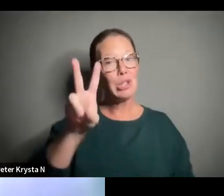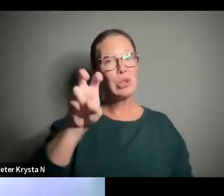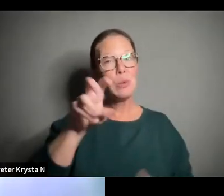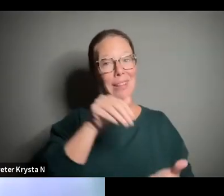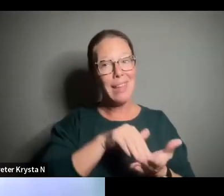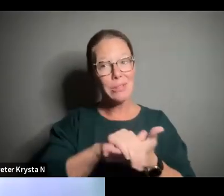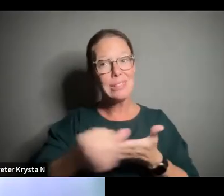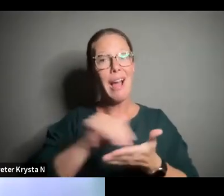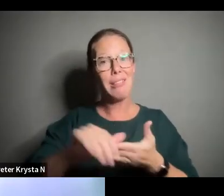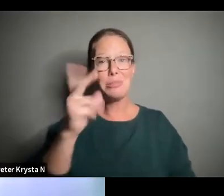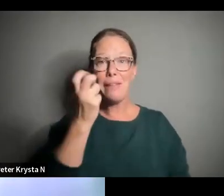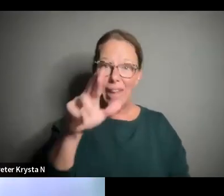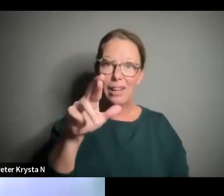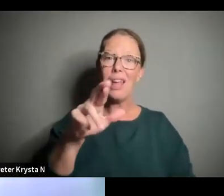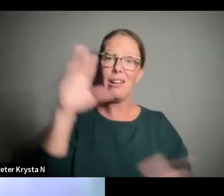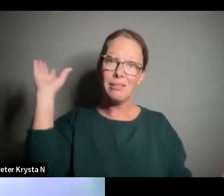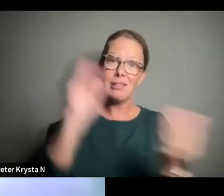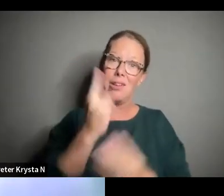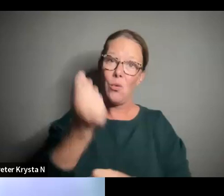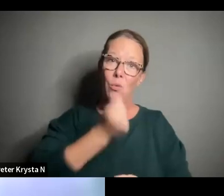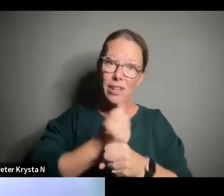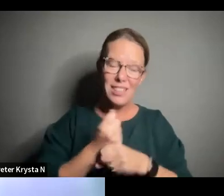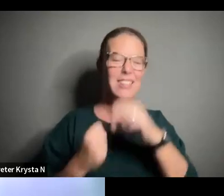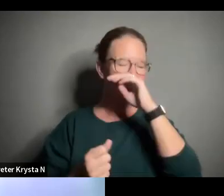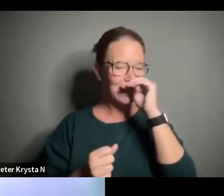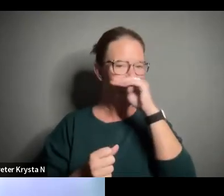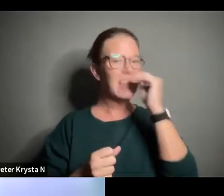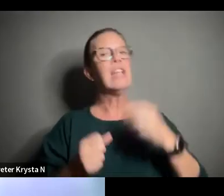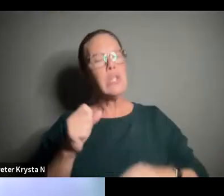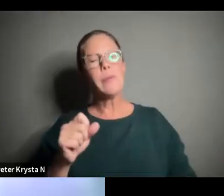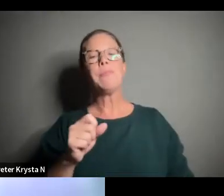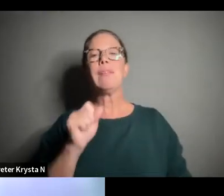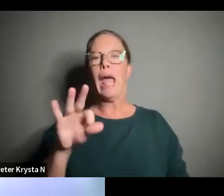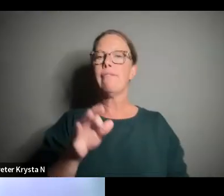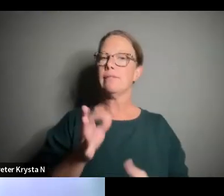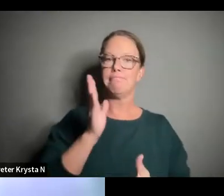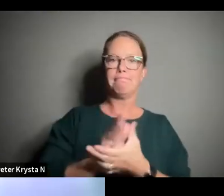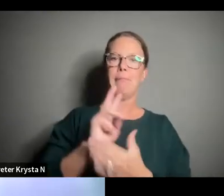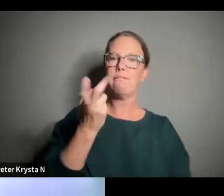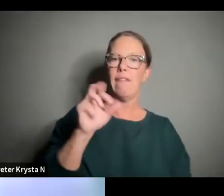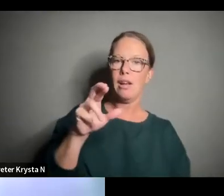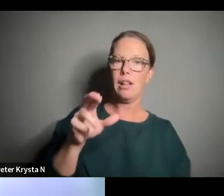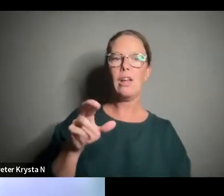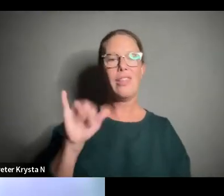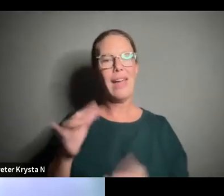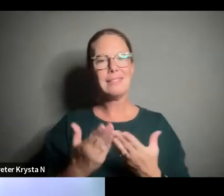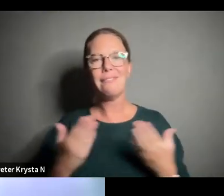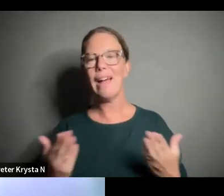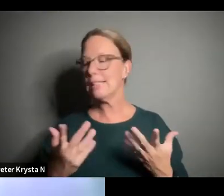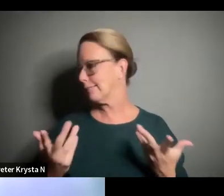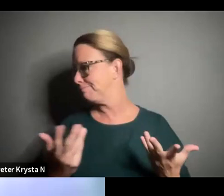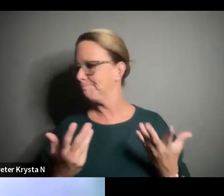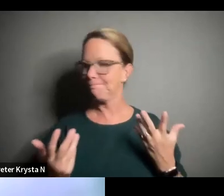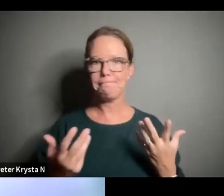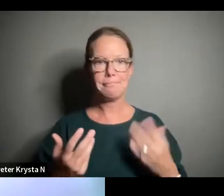year to be on a ventilator, the cost for that. And so by getting off the ventilator with this device, and the device is really,